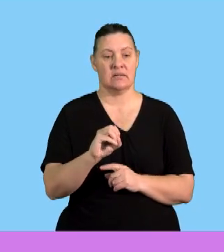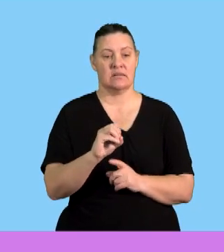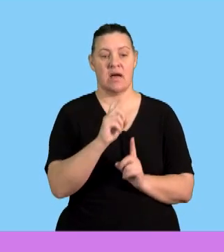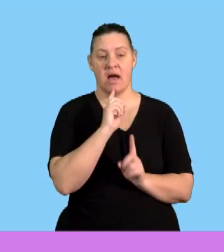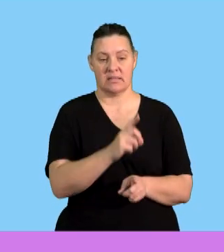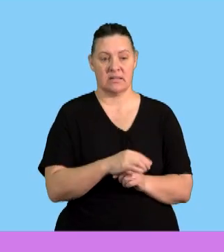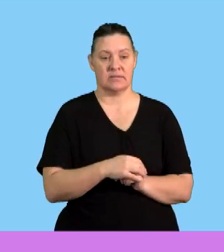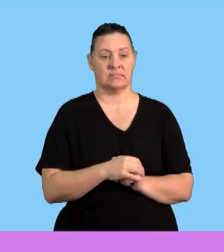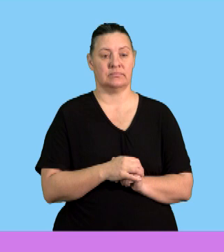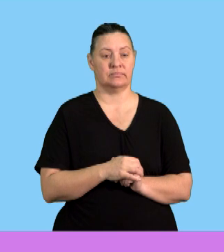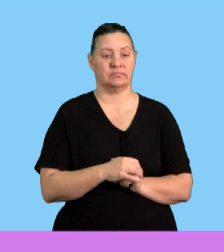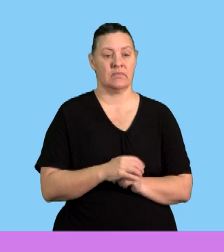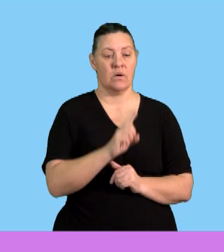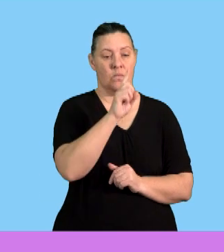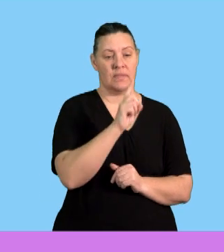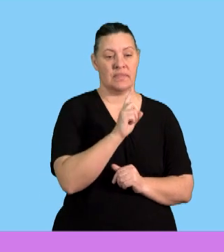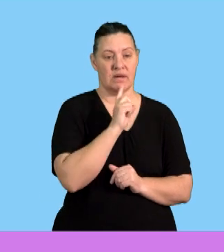360, which is